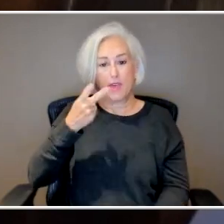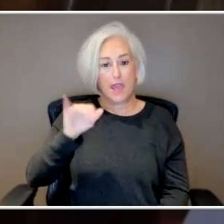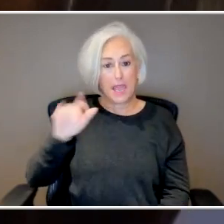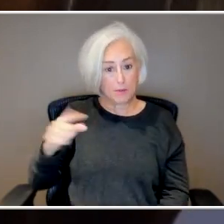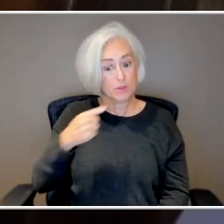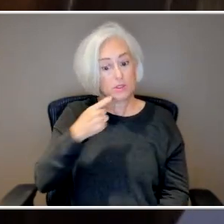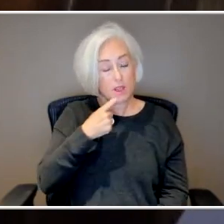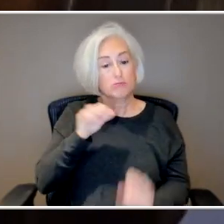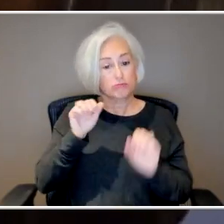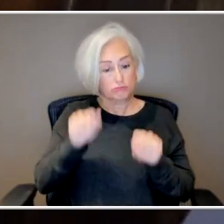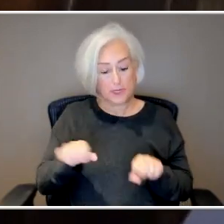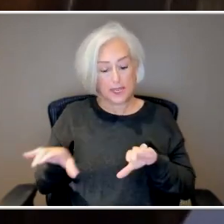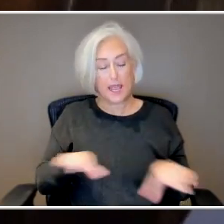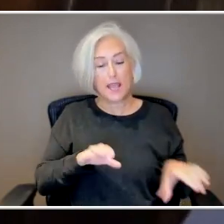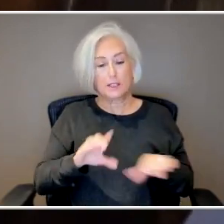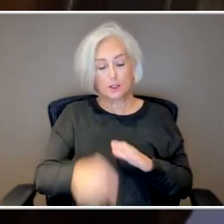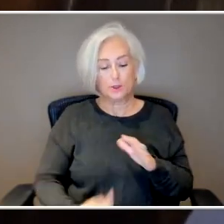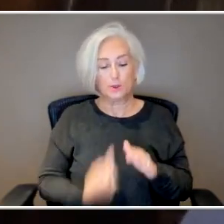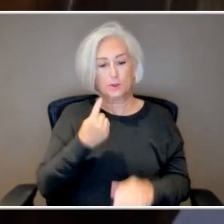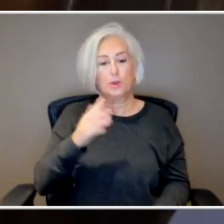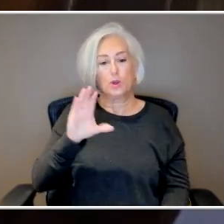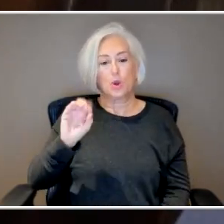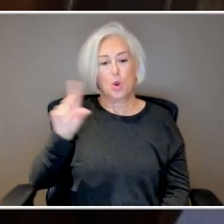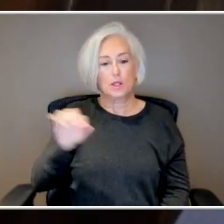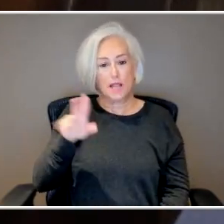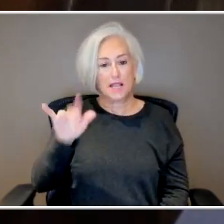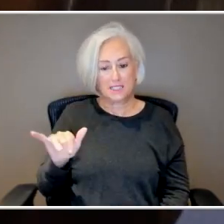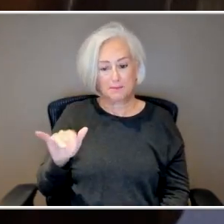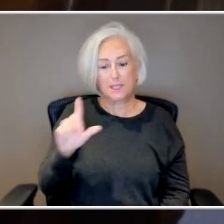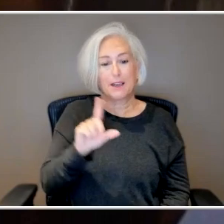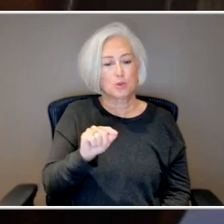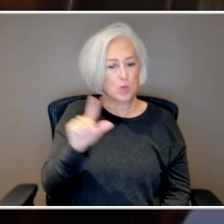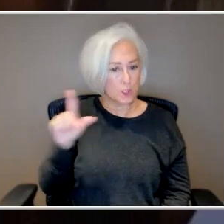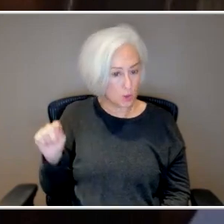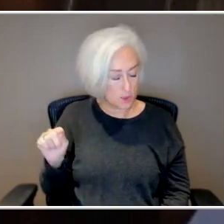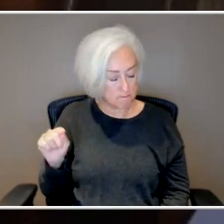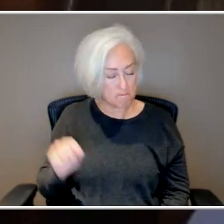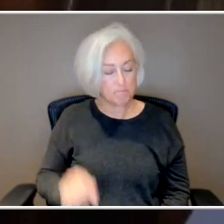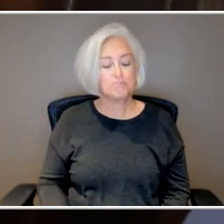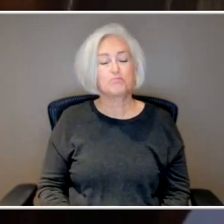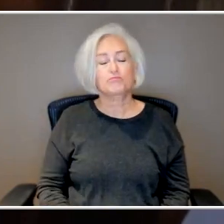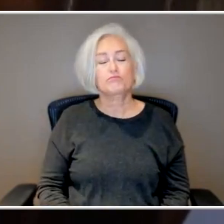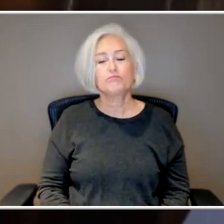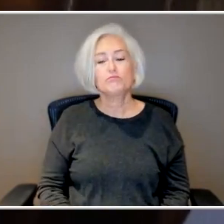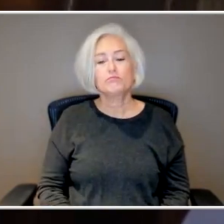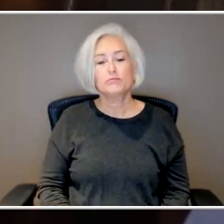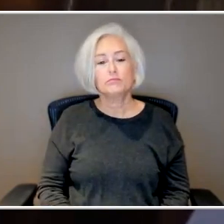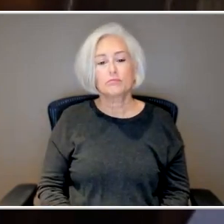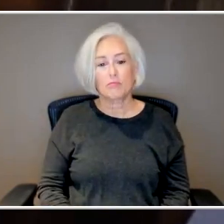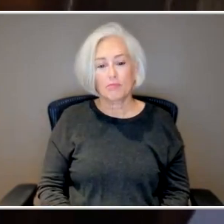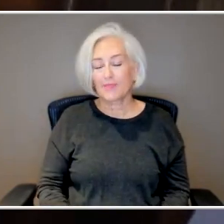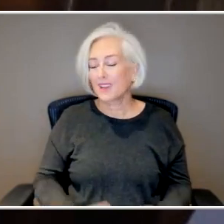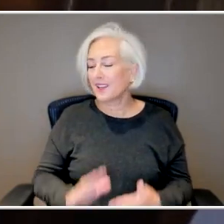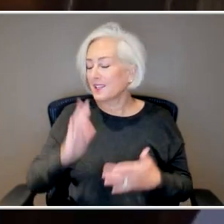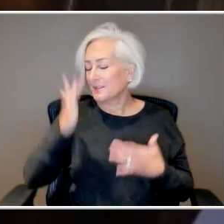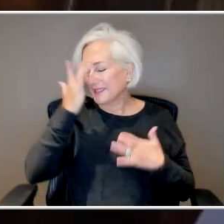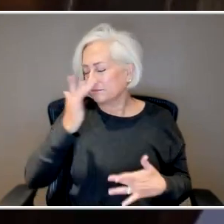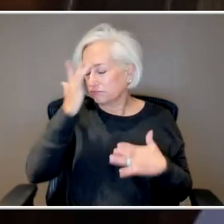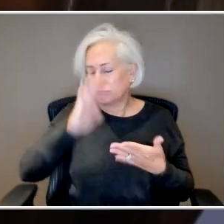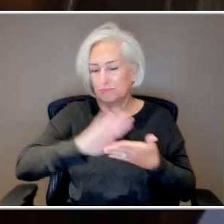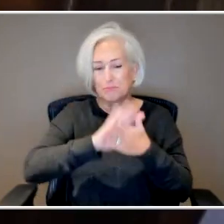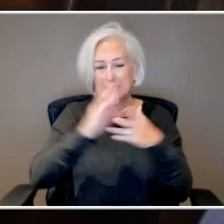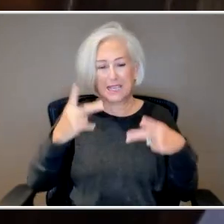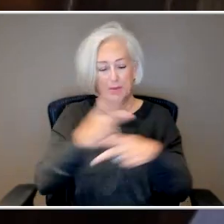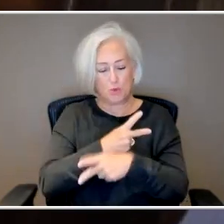colonoscopy. This was 2020. And the colonoscopy I got worse, and he wanted to talk to me